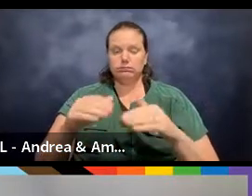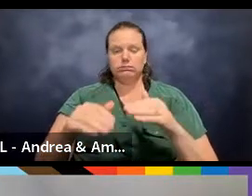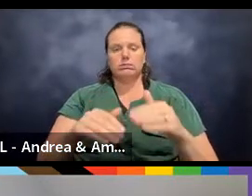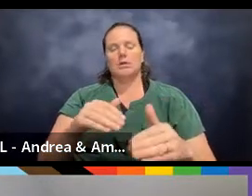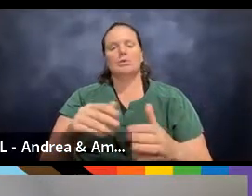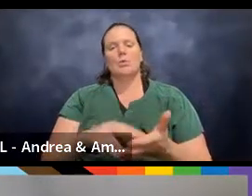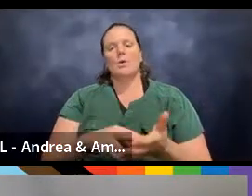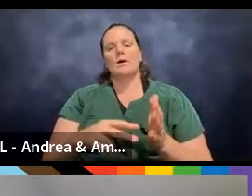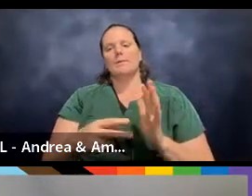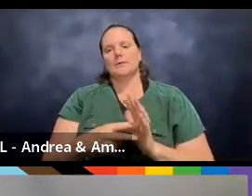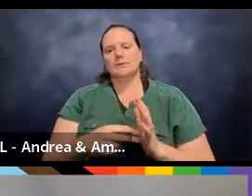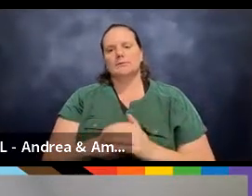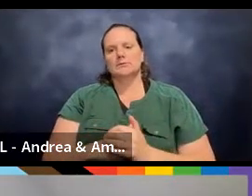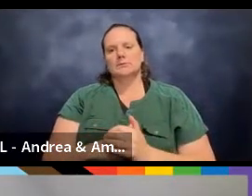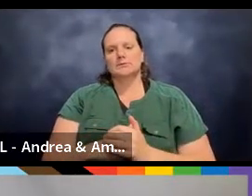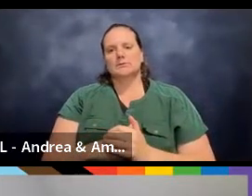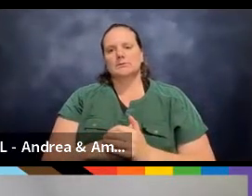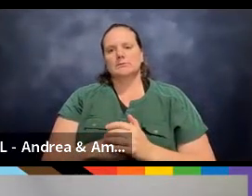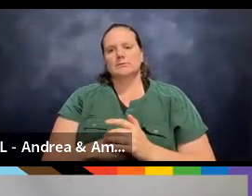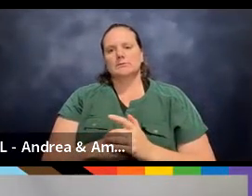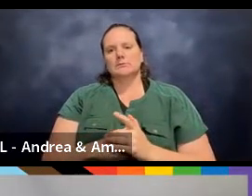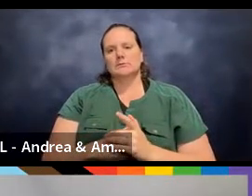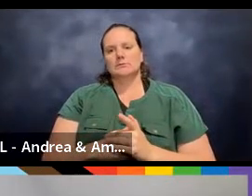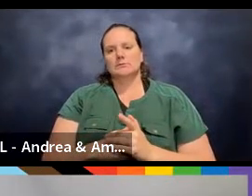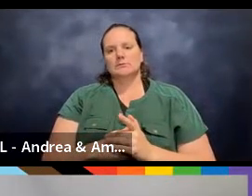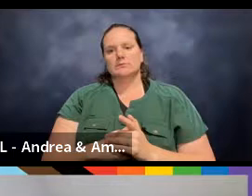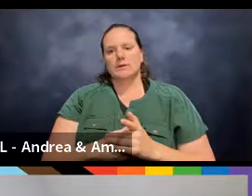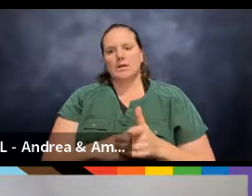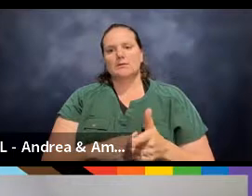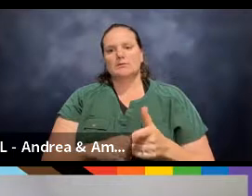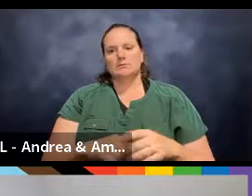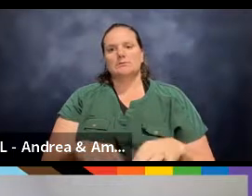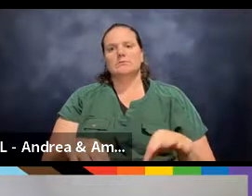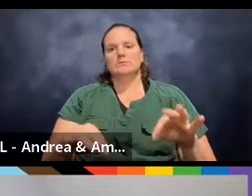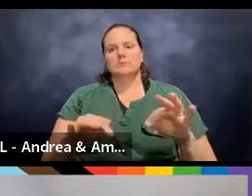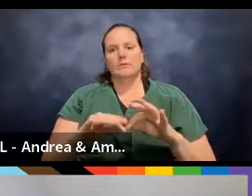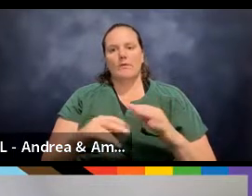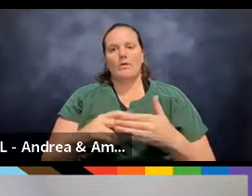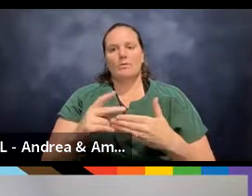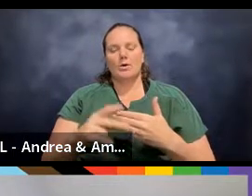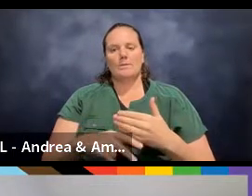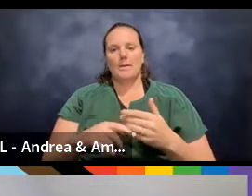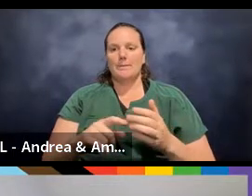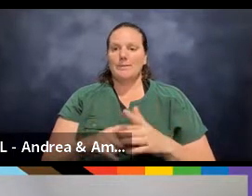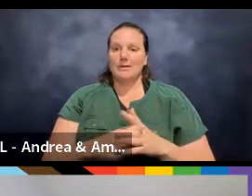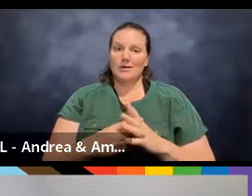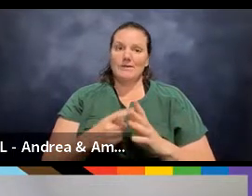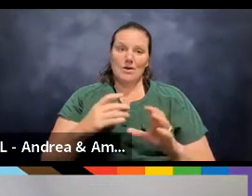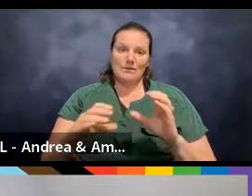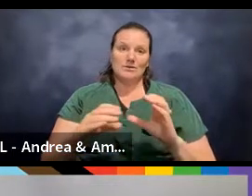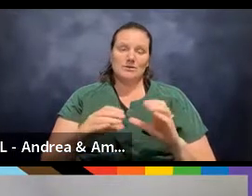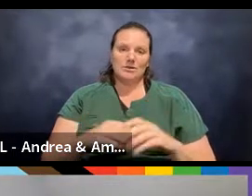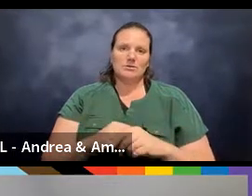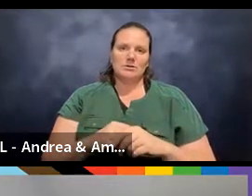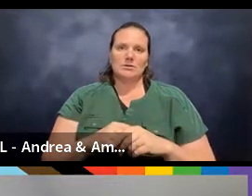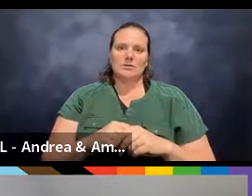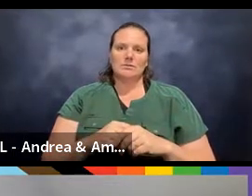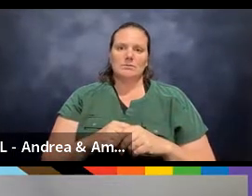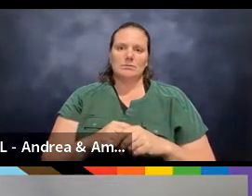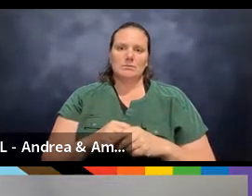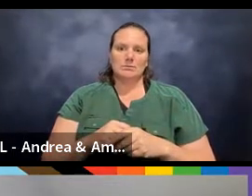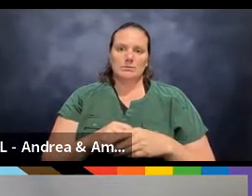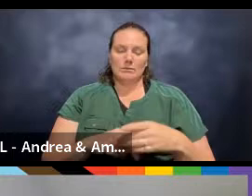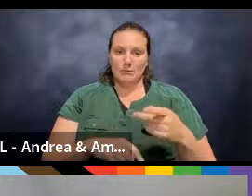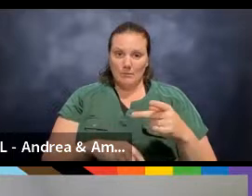means. And the reality is, this is sort of it's a big significant milestone for the program, but it's the beginning of the conversation in the public in terms of